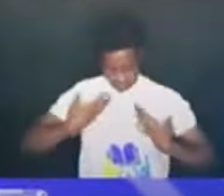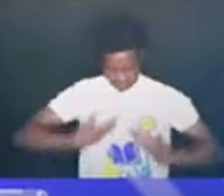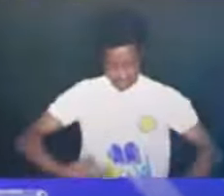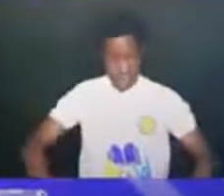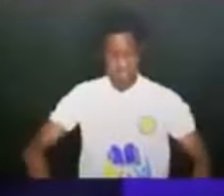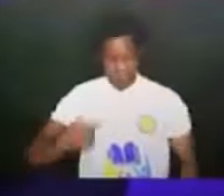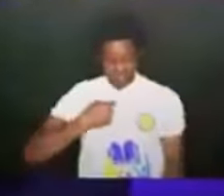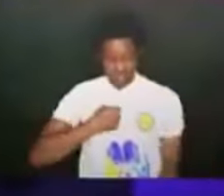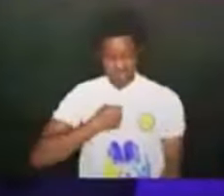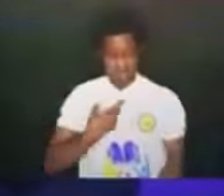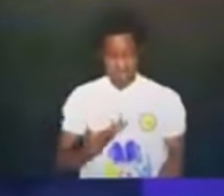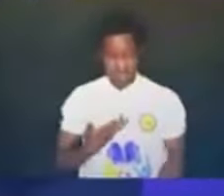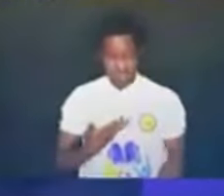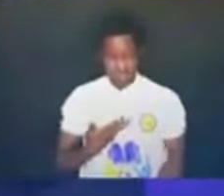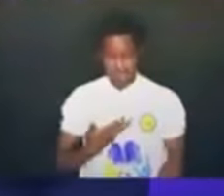to manage.